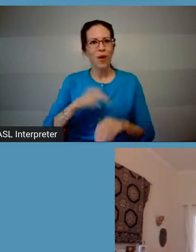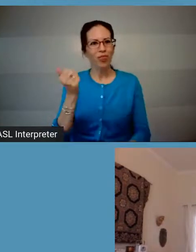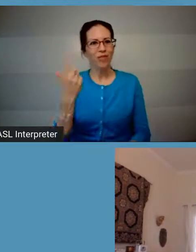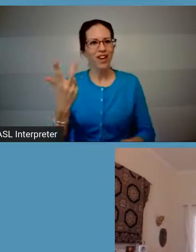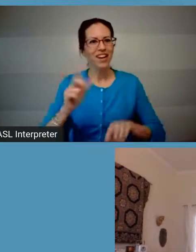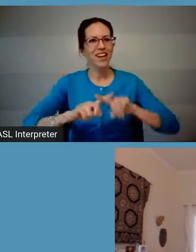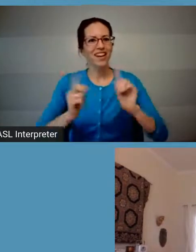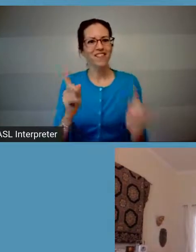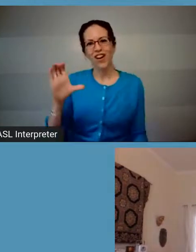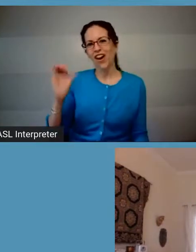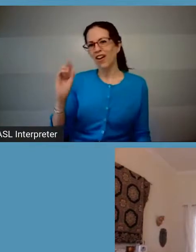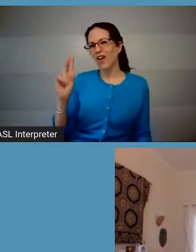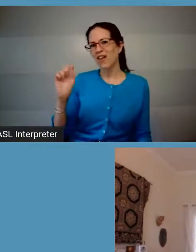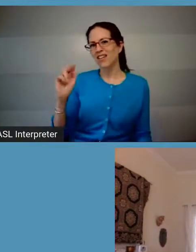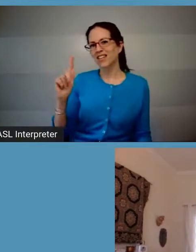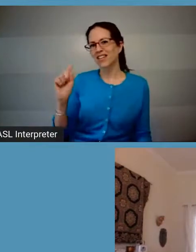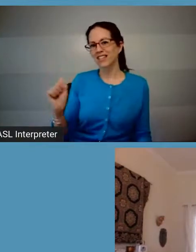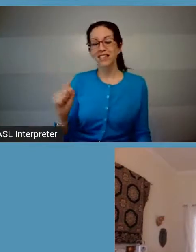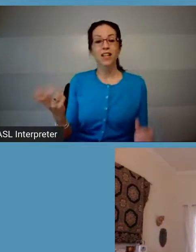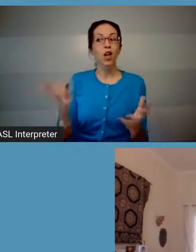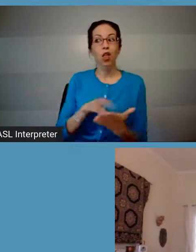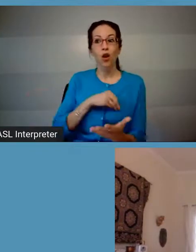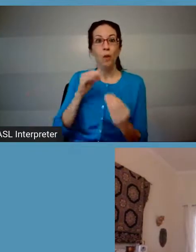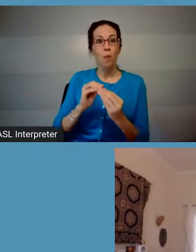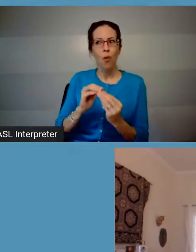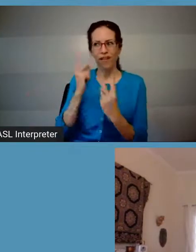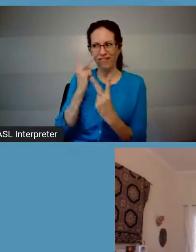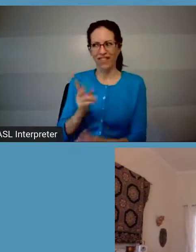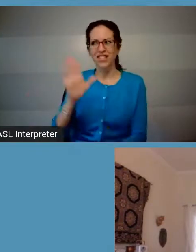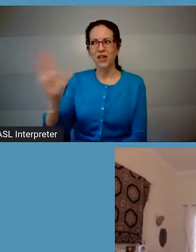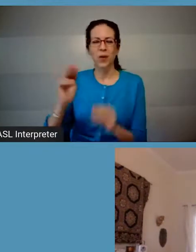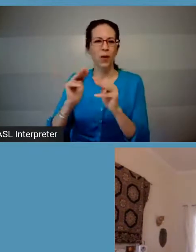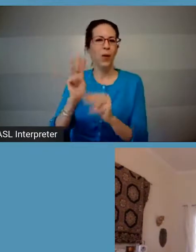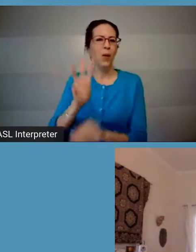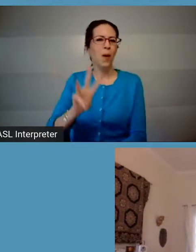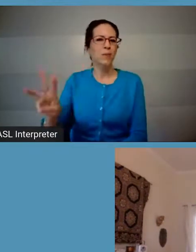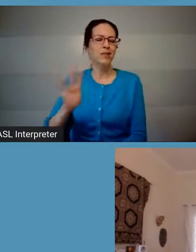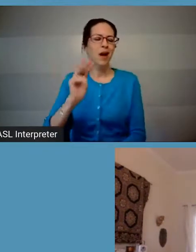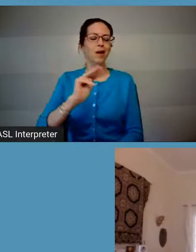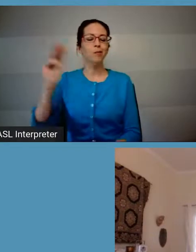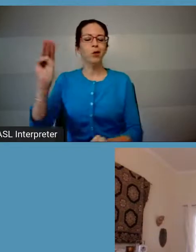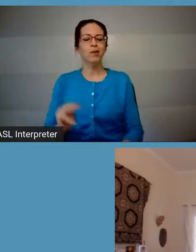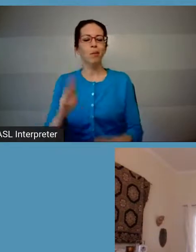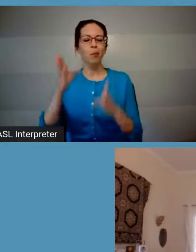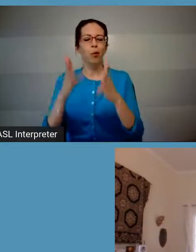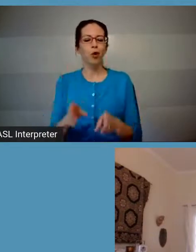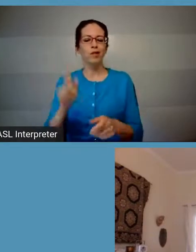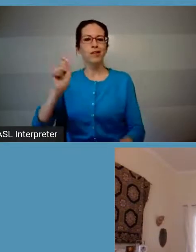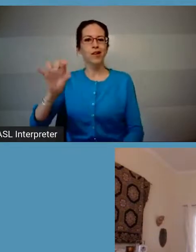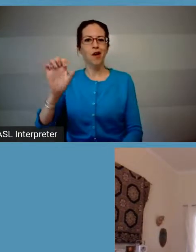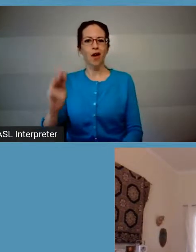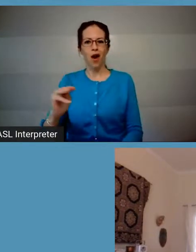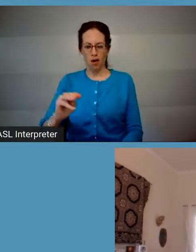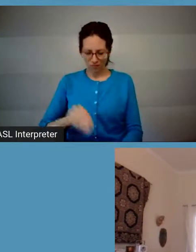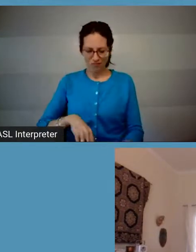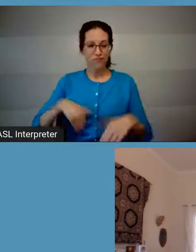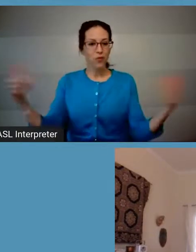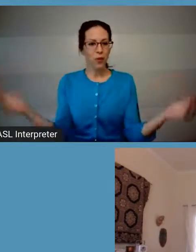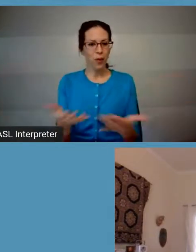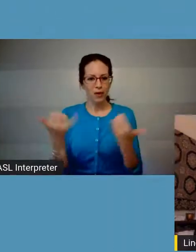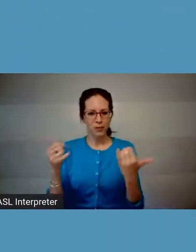visit her website, museumperson.com. And now please join me in welcoming today's presenter, Lindsey Richardson,